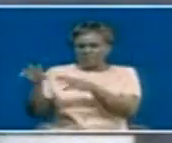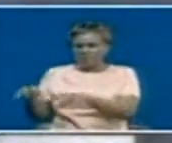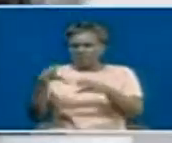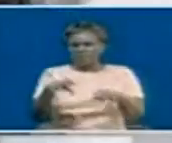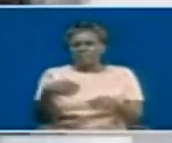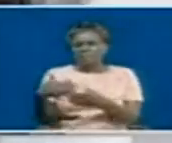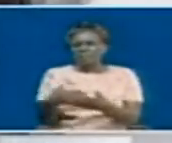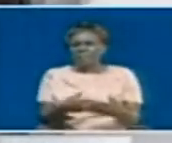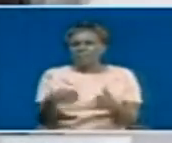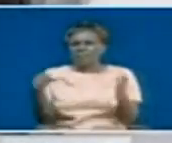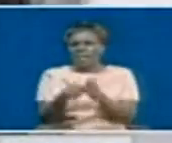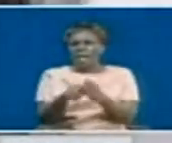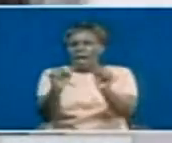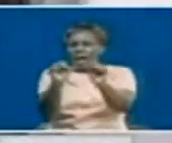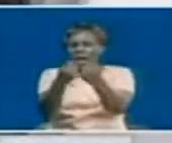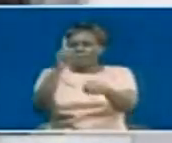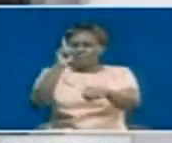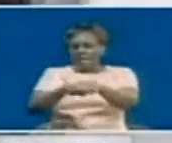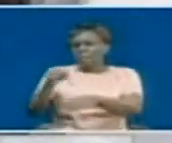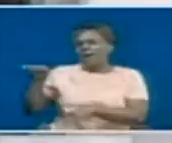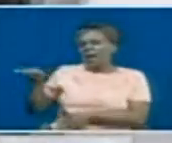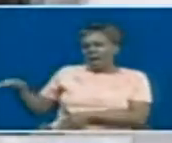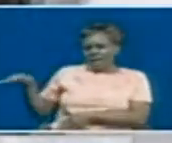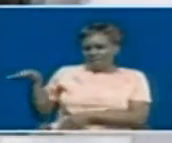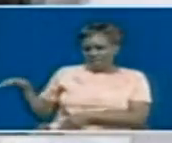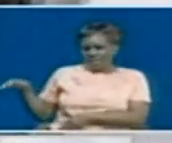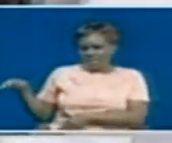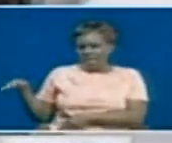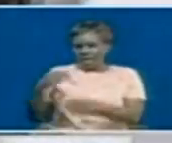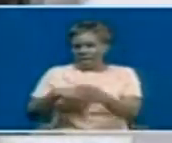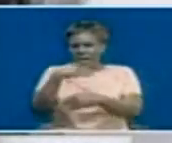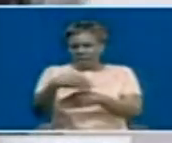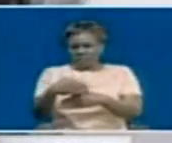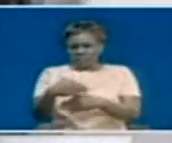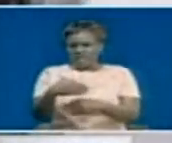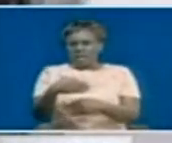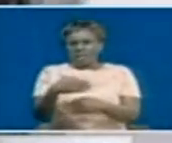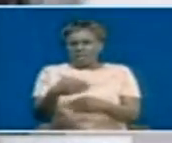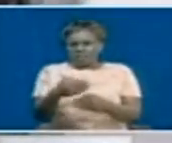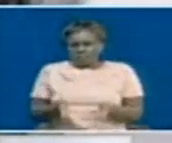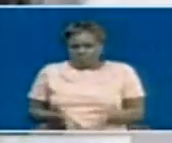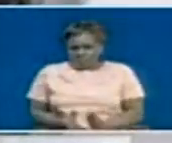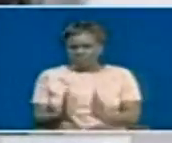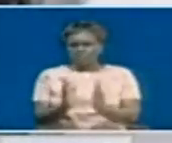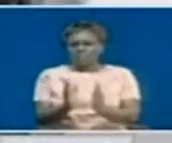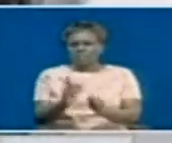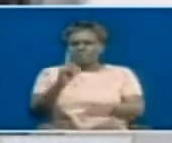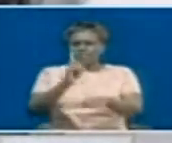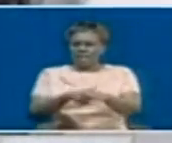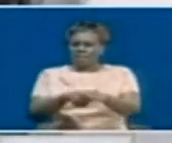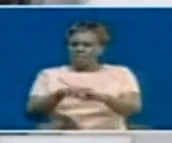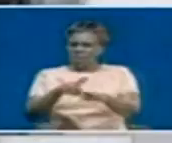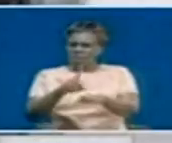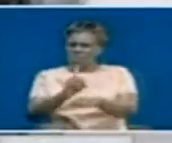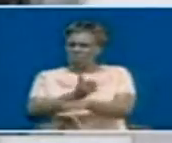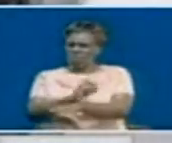blues. It usually occurs earlier than the postpartum depression. Earlier in the sense that it